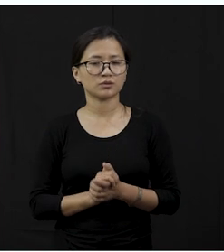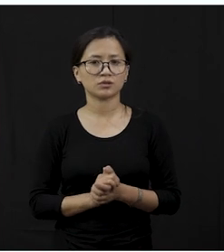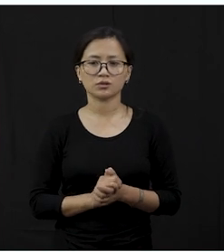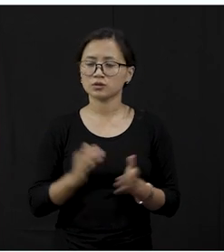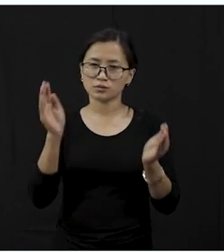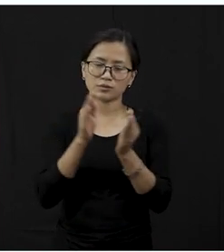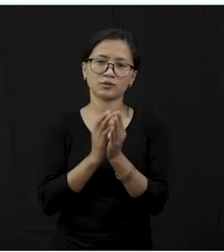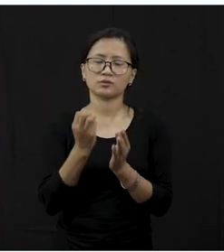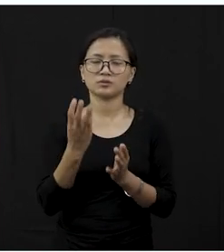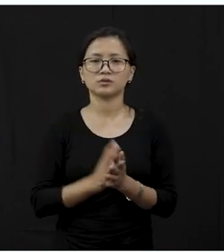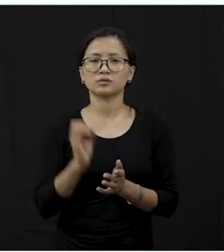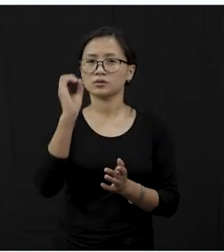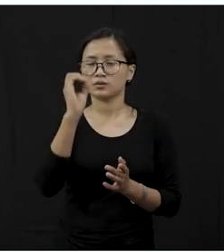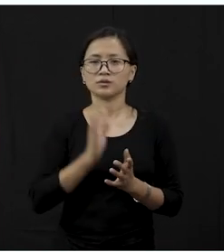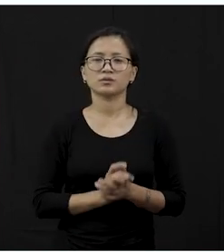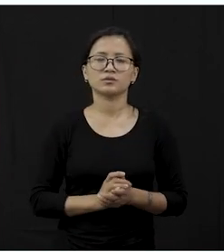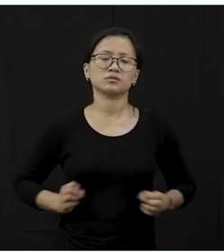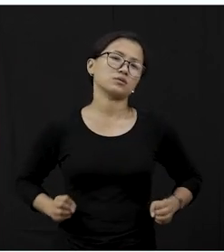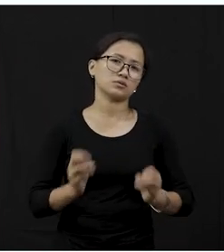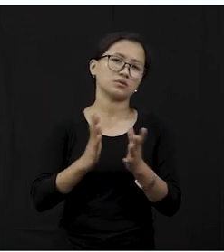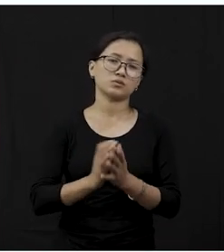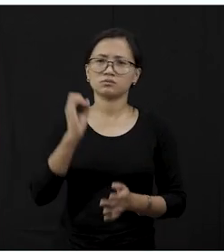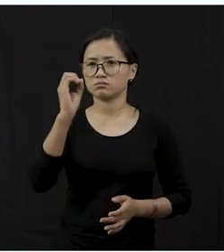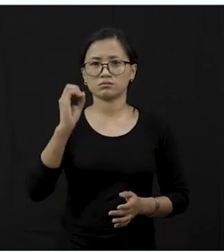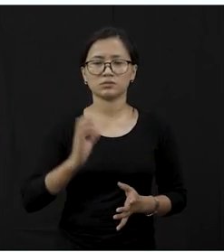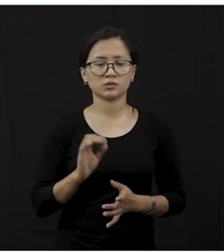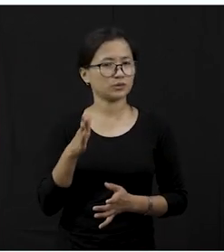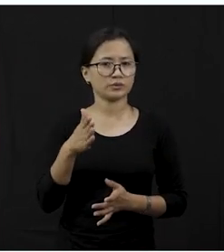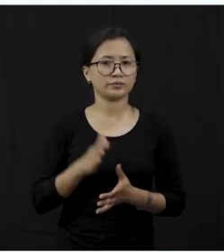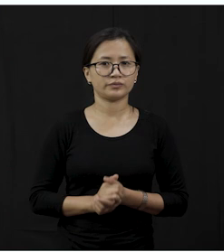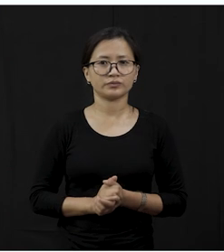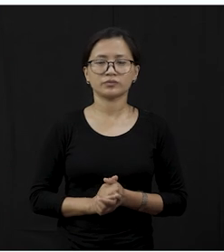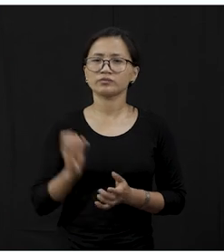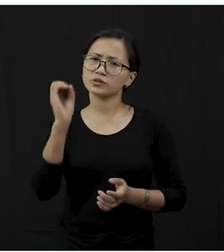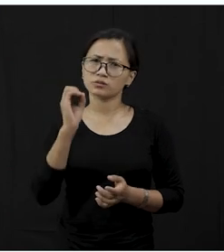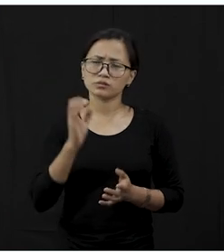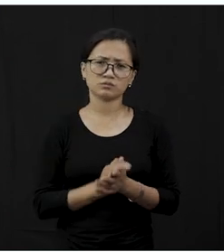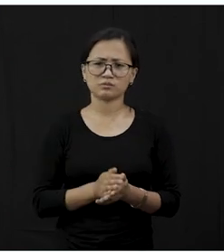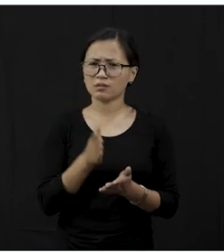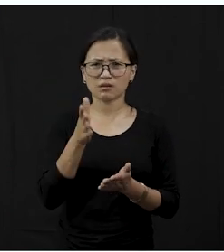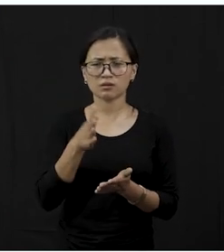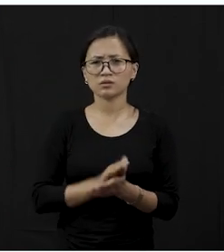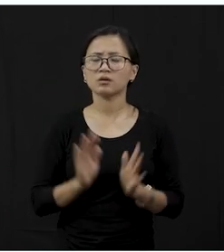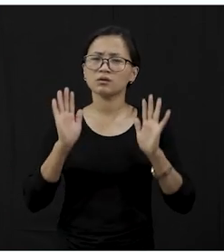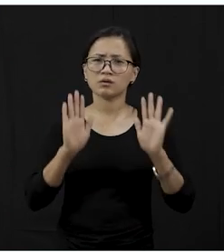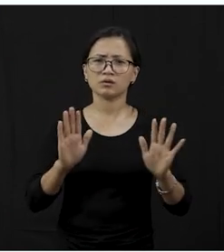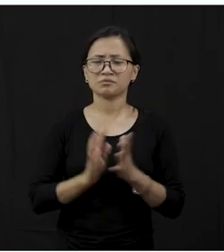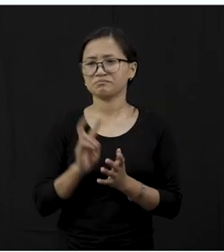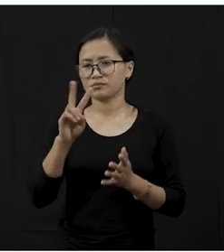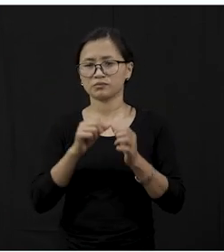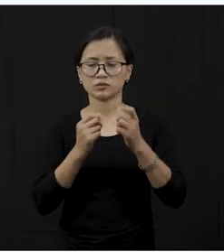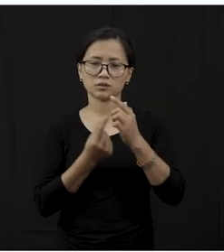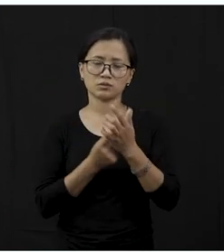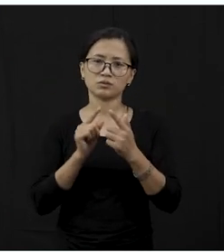the smaller number here is 0, but I can't start with 0. Why? Because 0 is nothing, which it doesn't have any